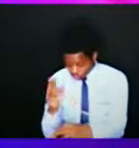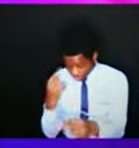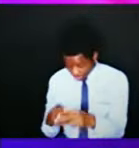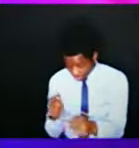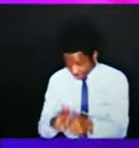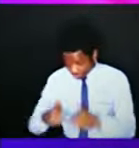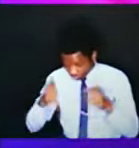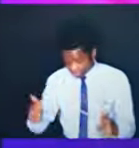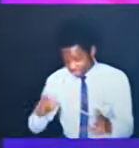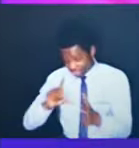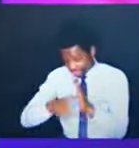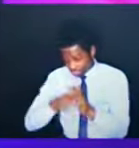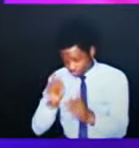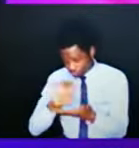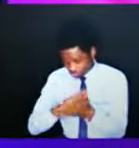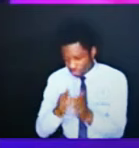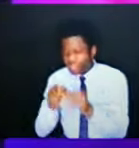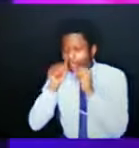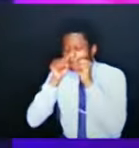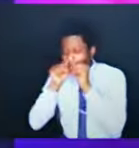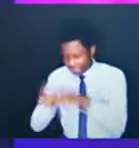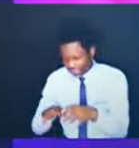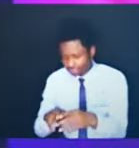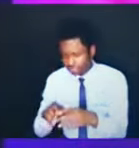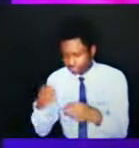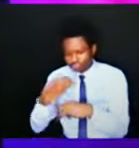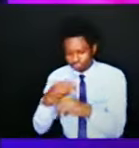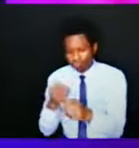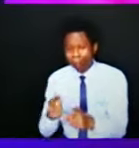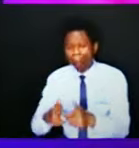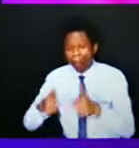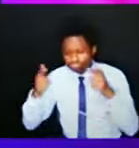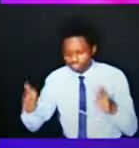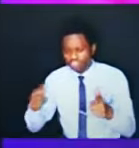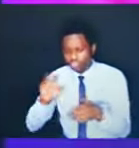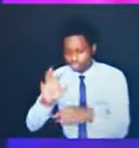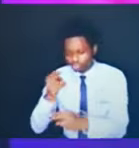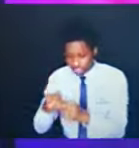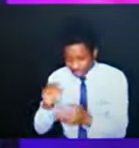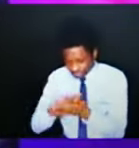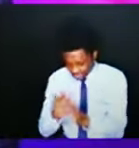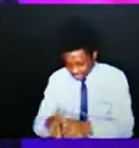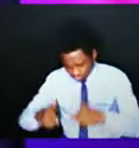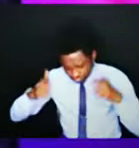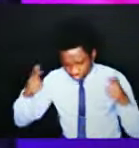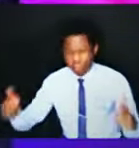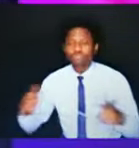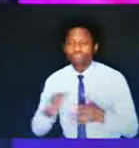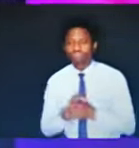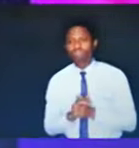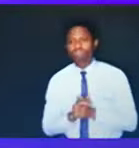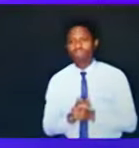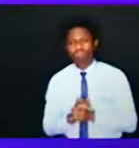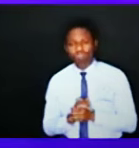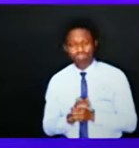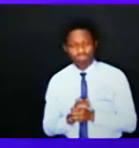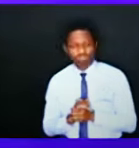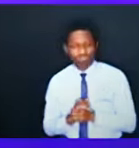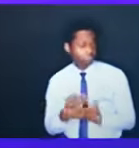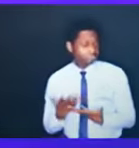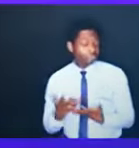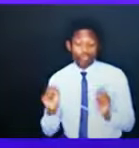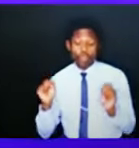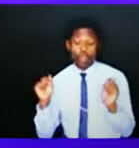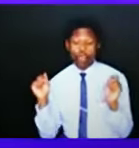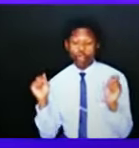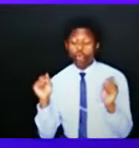will be a blessing. May your mind kesiye na mesirao na mama udin aye kesiye na waye sira. Now all that God